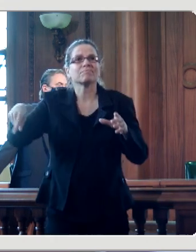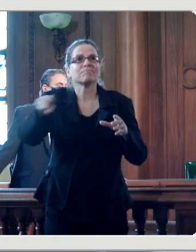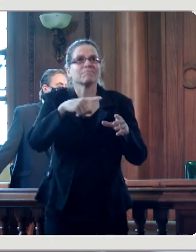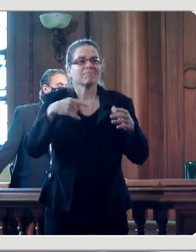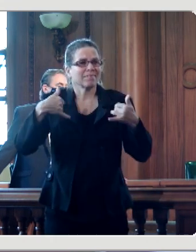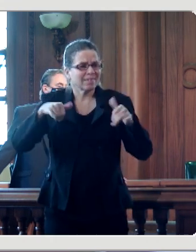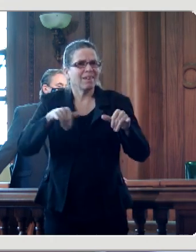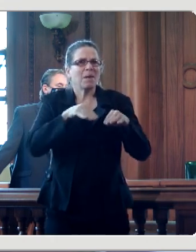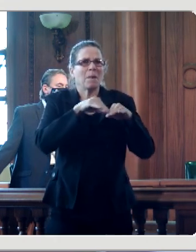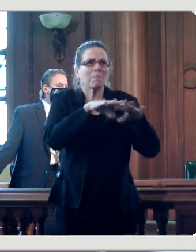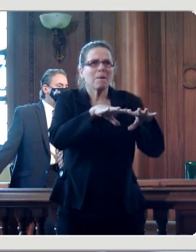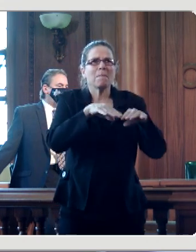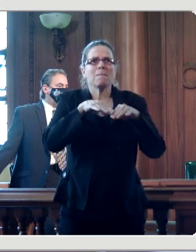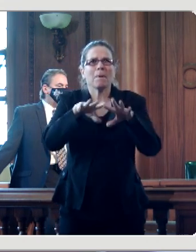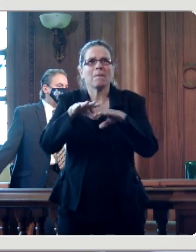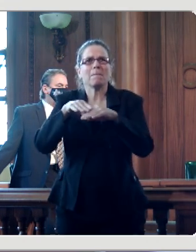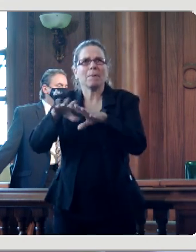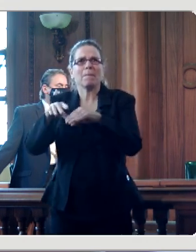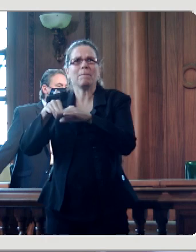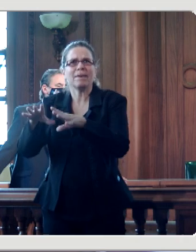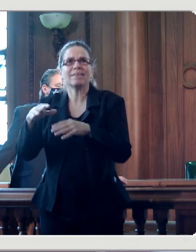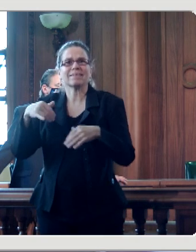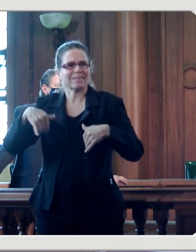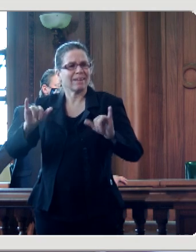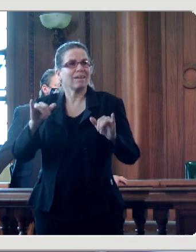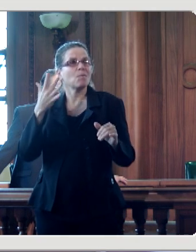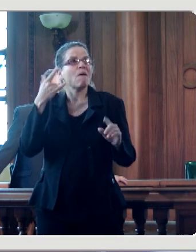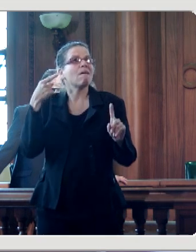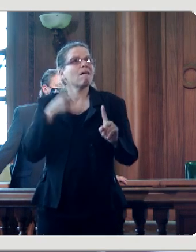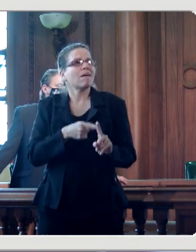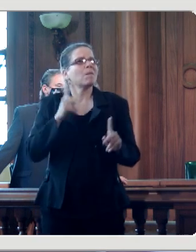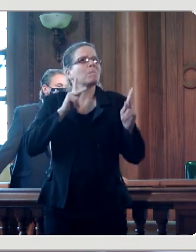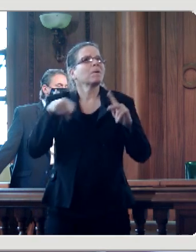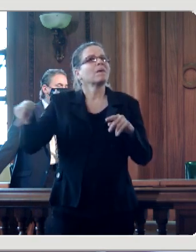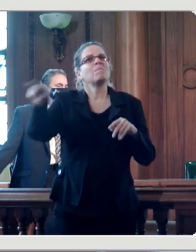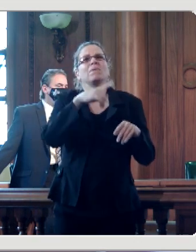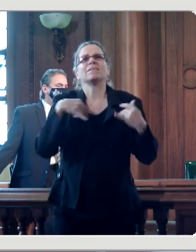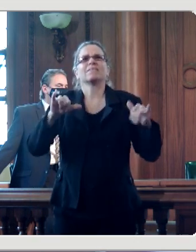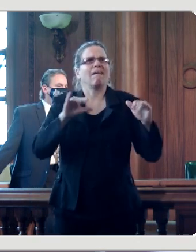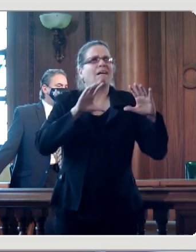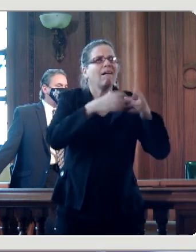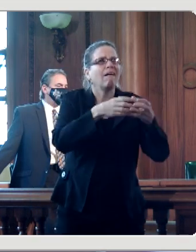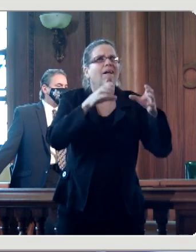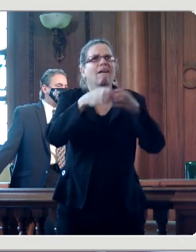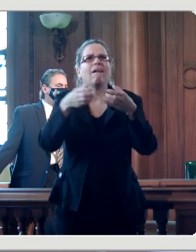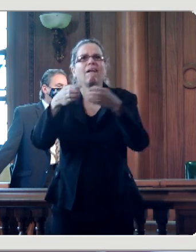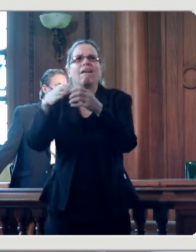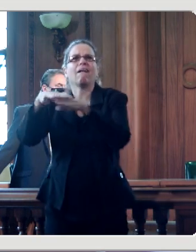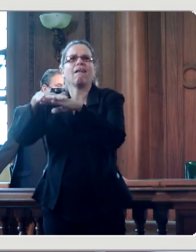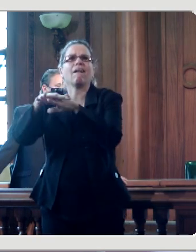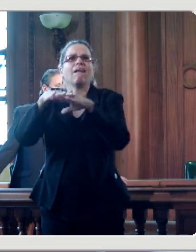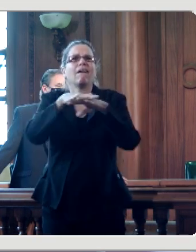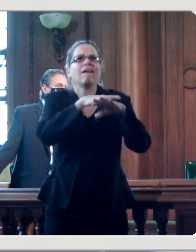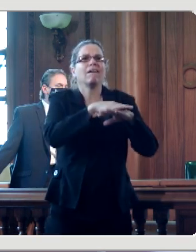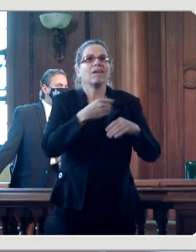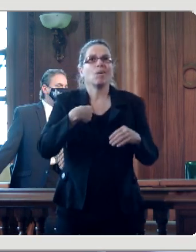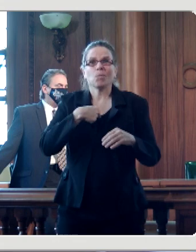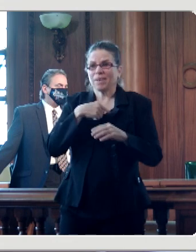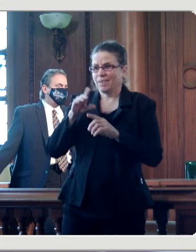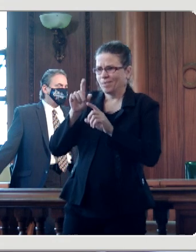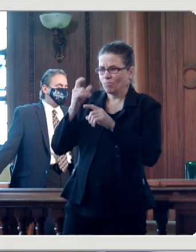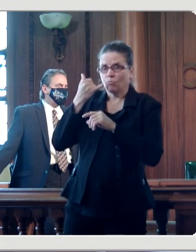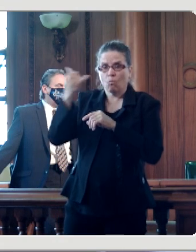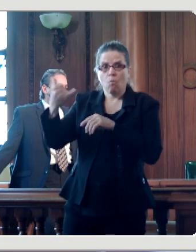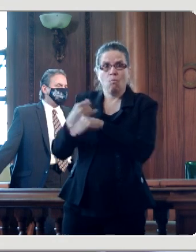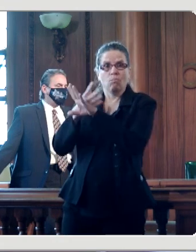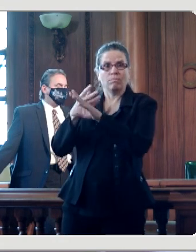small gatherings, as we trace the cases in the city of Springfield, we are seeing numerous clusters